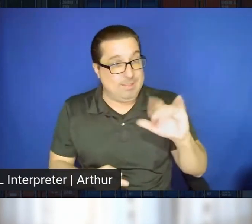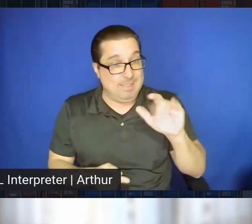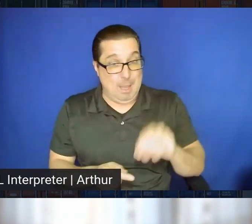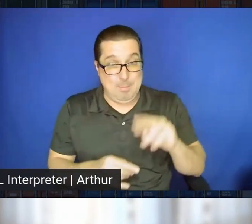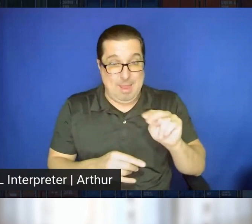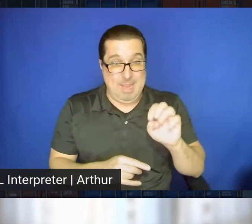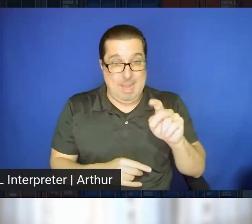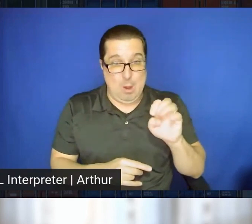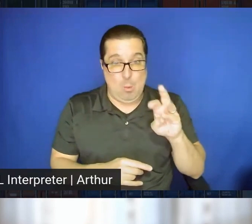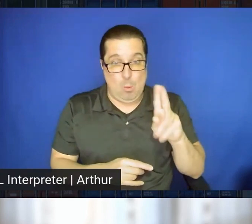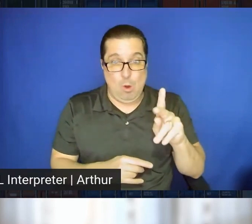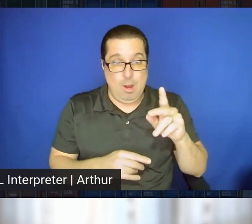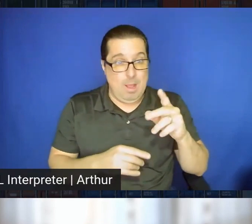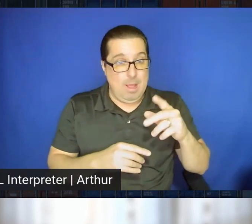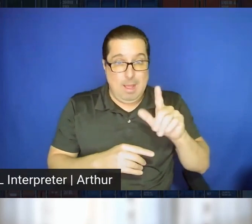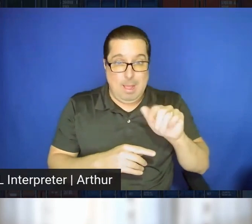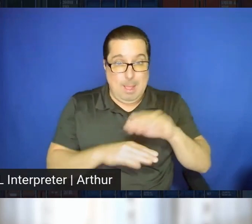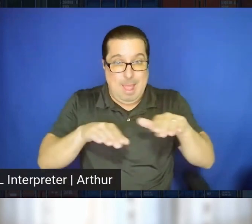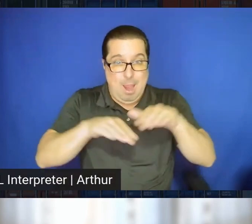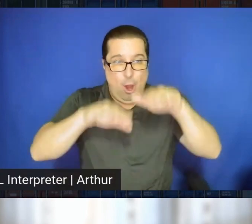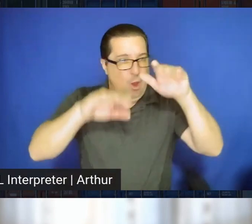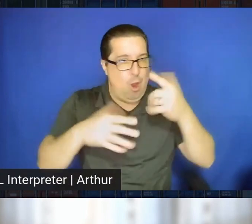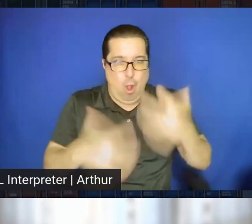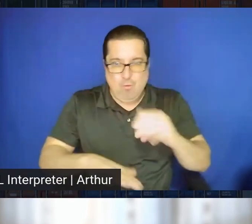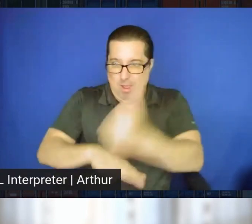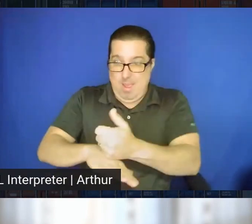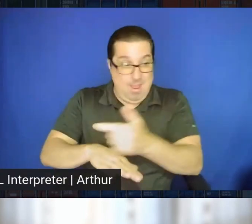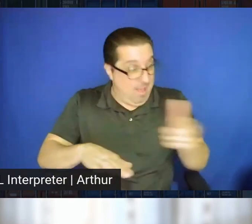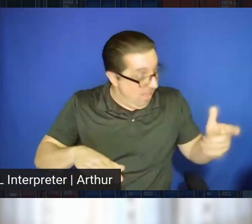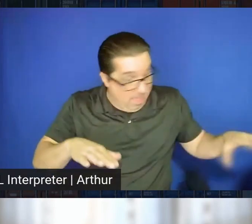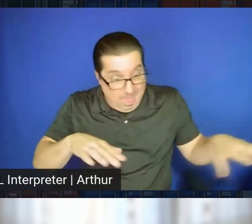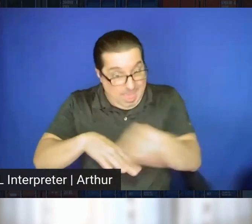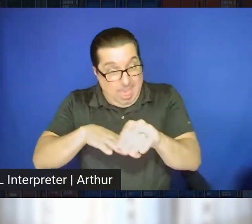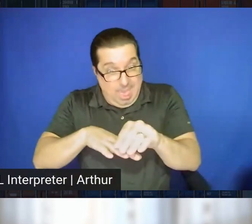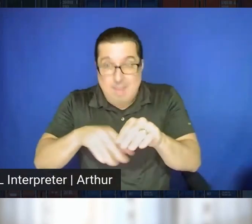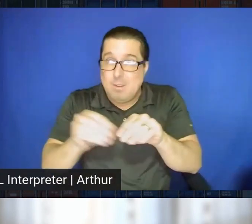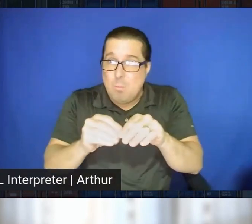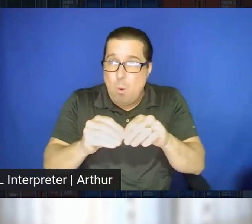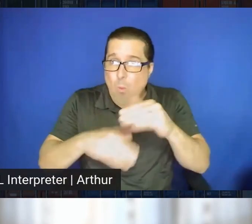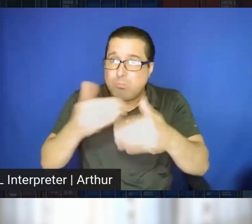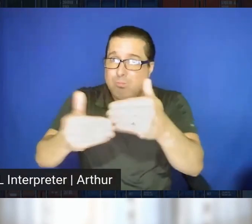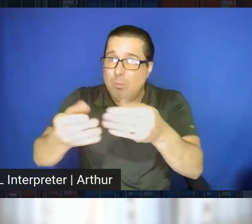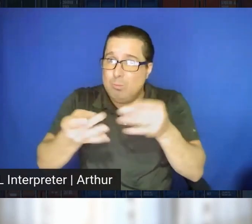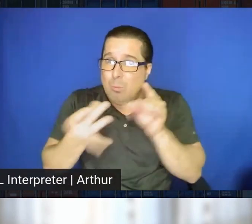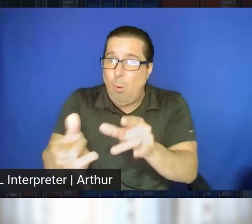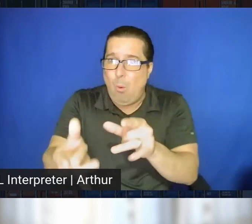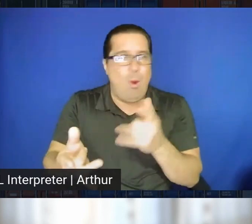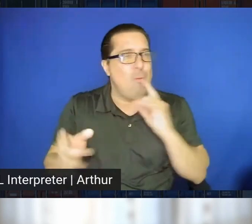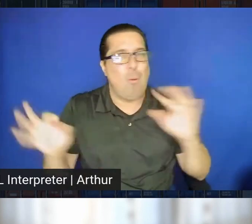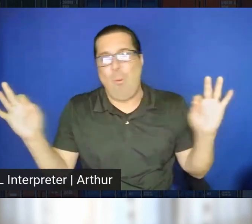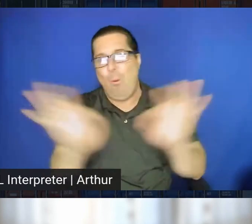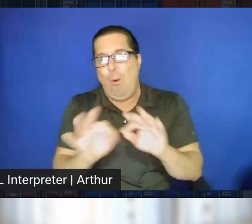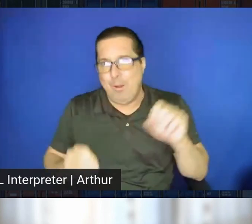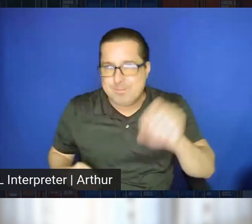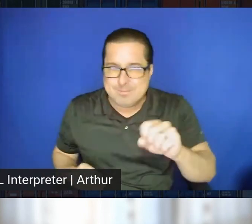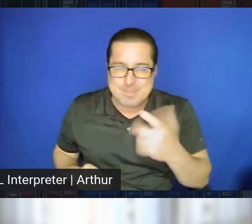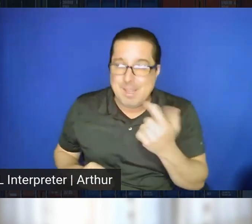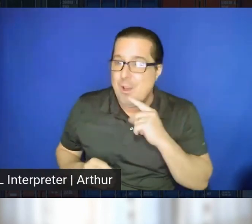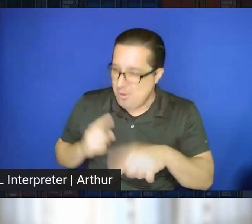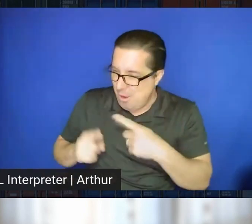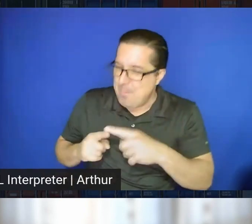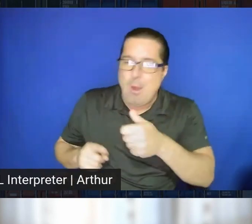It's pretty cool. So I actually saw the other day, there was a GitHub repo I came across. It was actually using eBPF